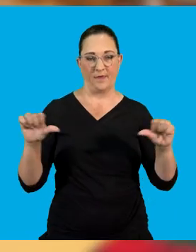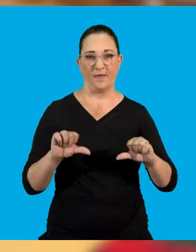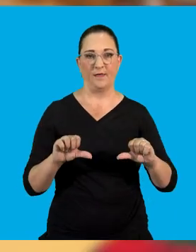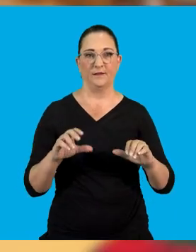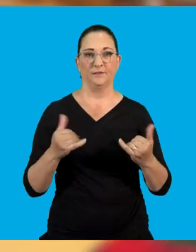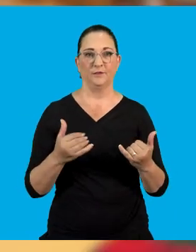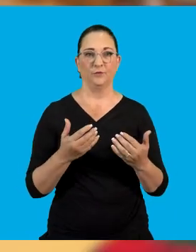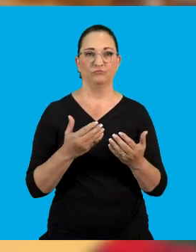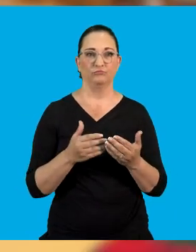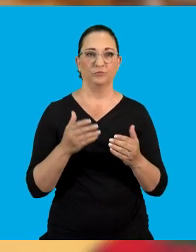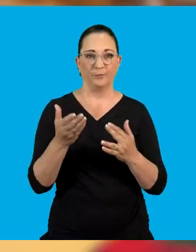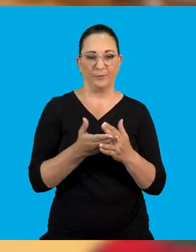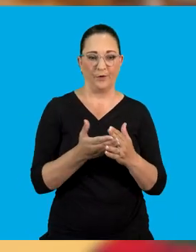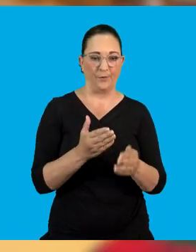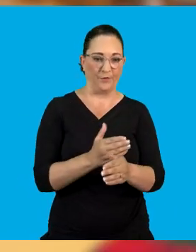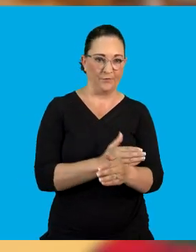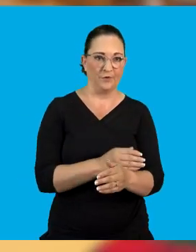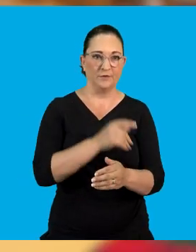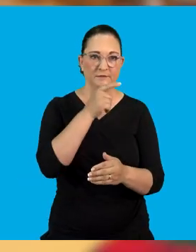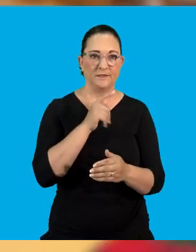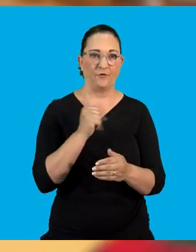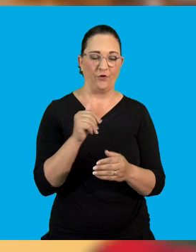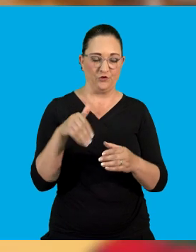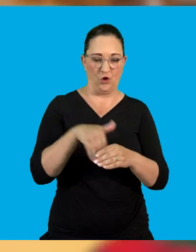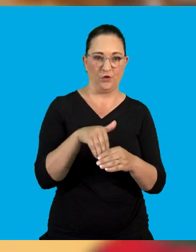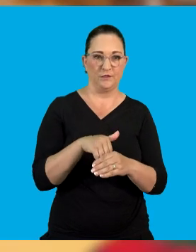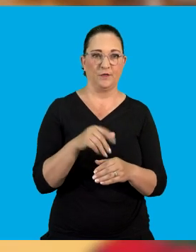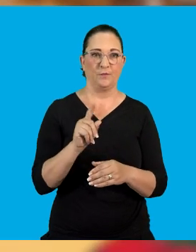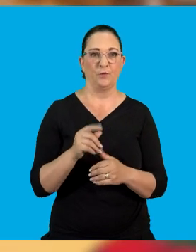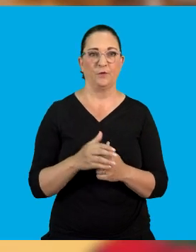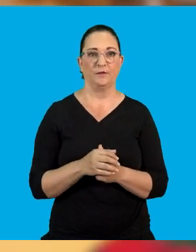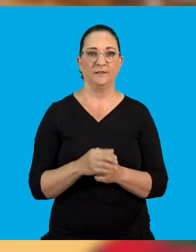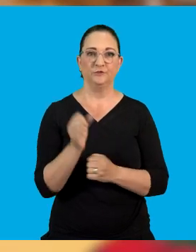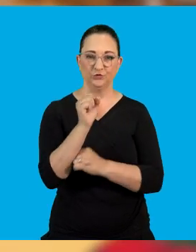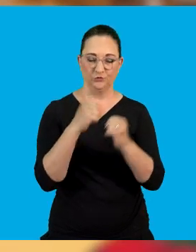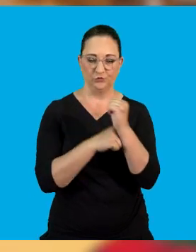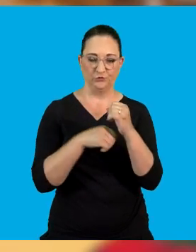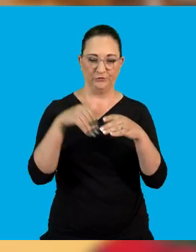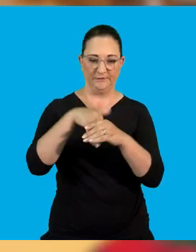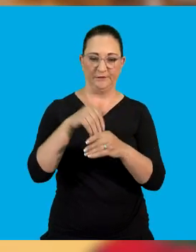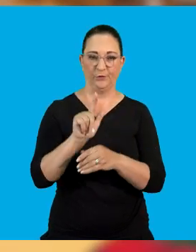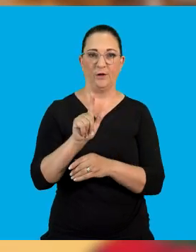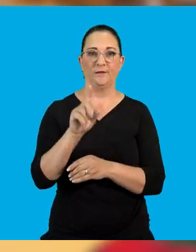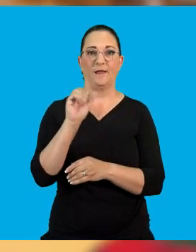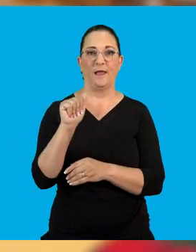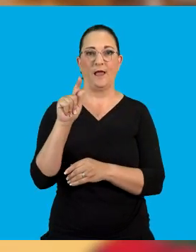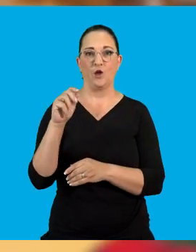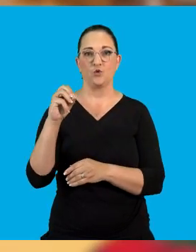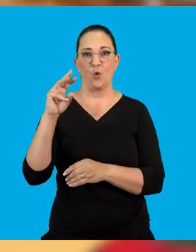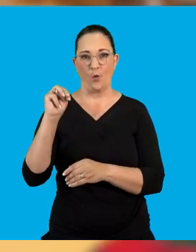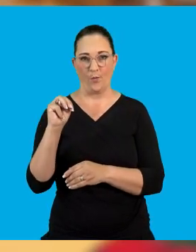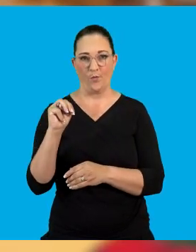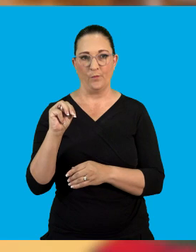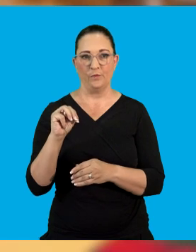Welcome back, learners. As we have said before the break, we're going to start with our first concept. Now, that is going to be the structure of an atom. So